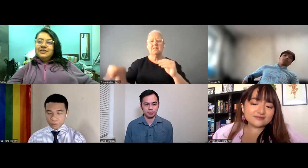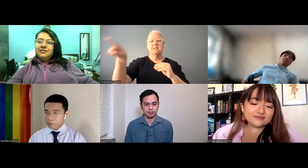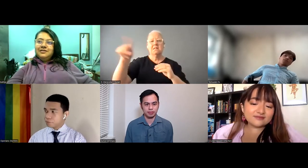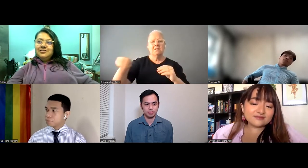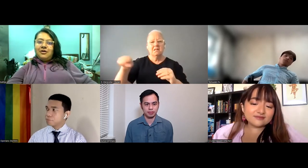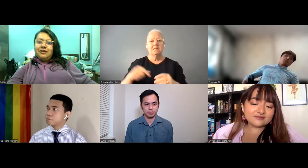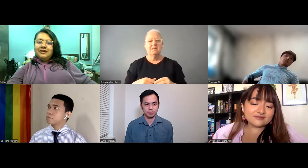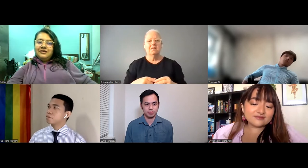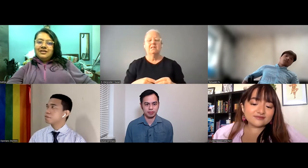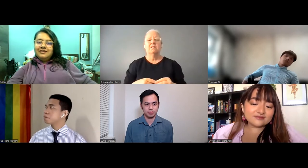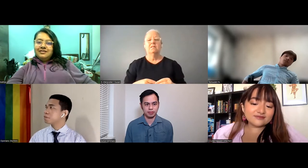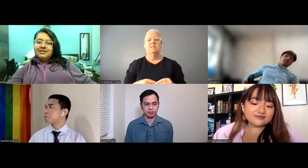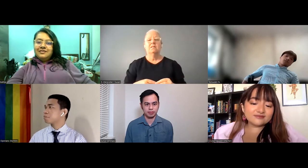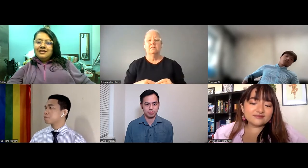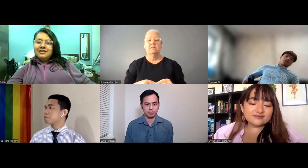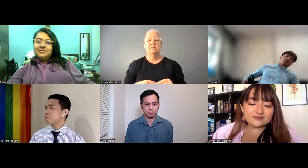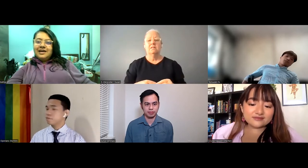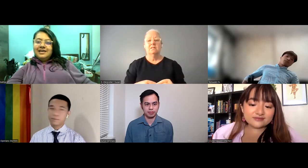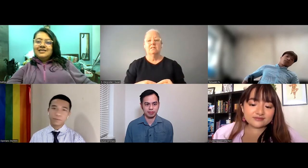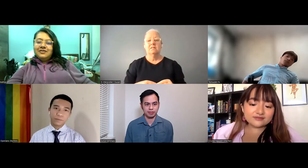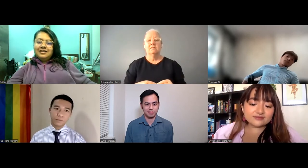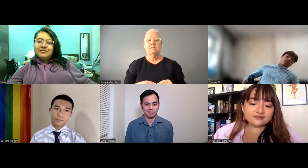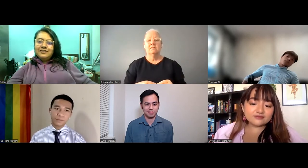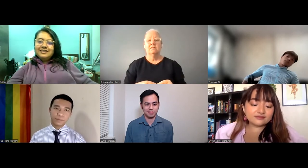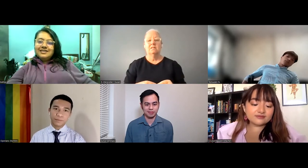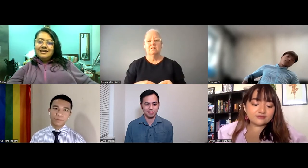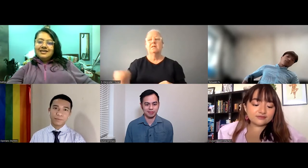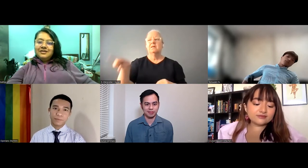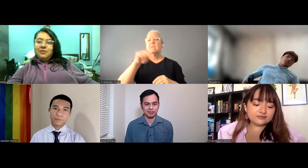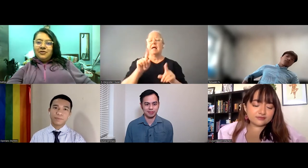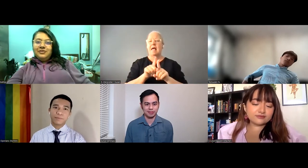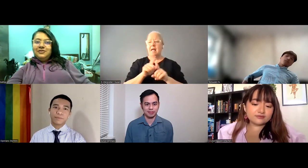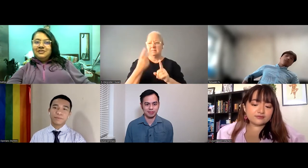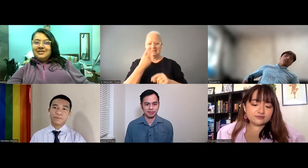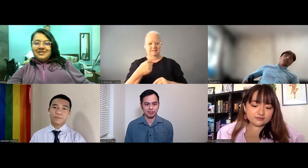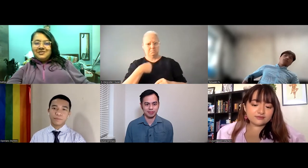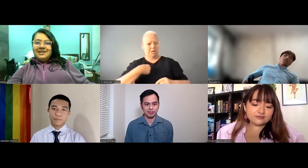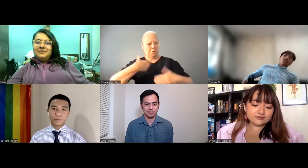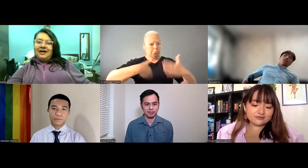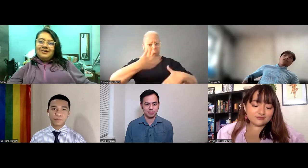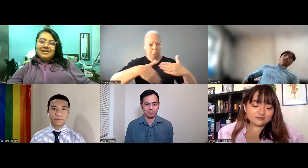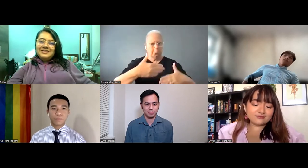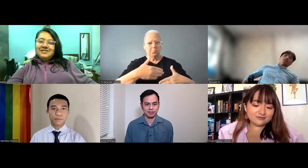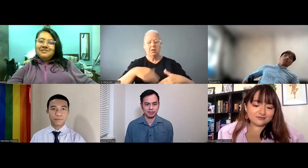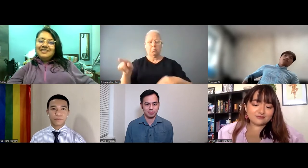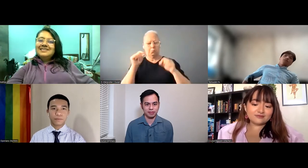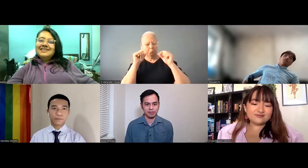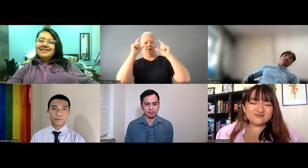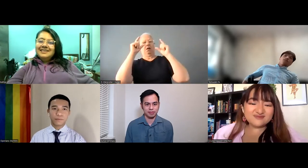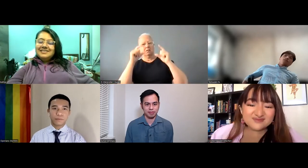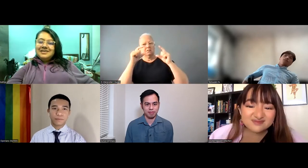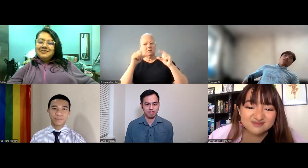amused. They would be shocked, you know, that there was surprise on their face that, oh, you can do this as well. Wow, that's